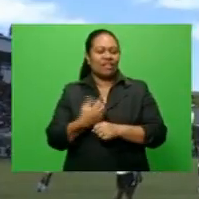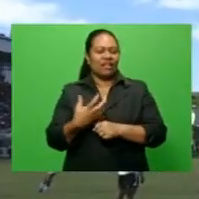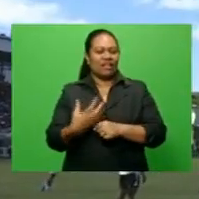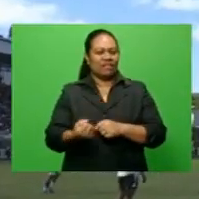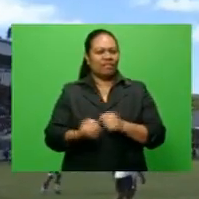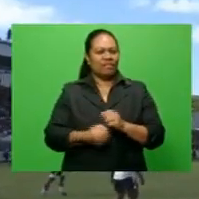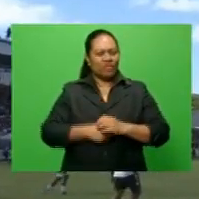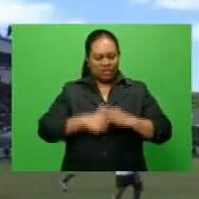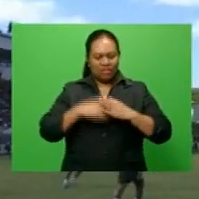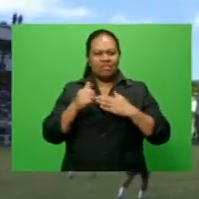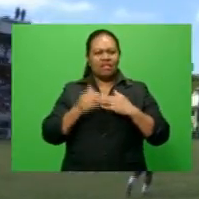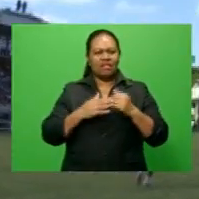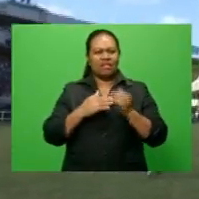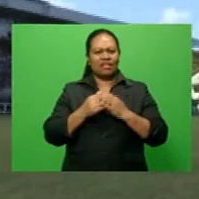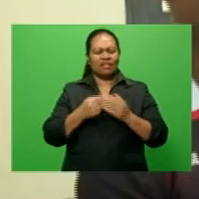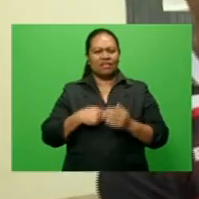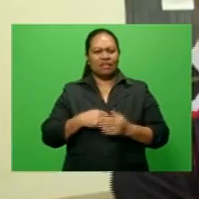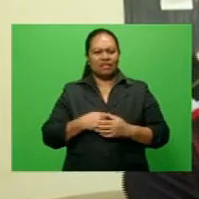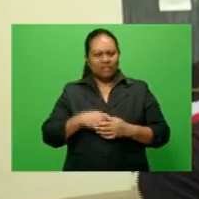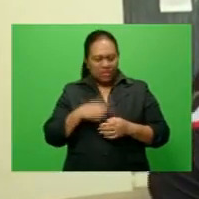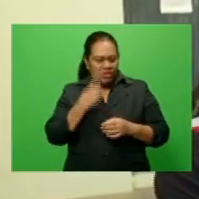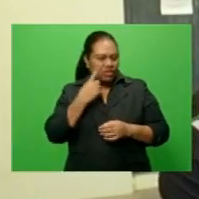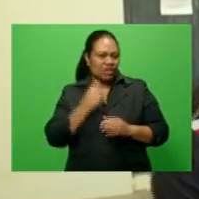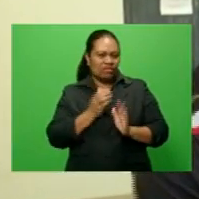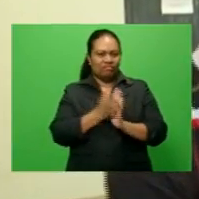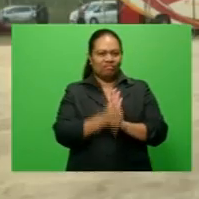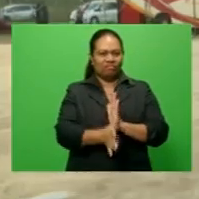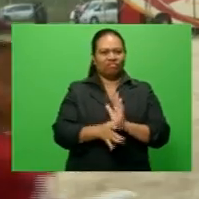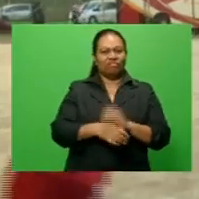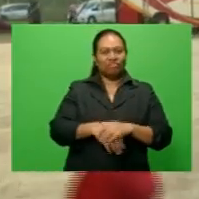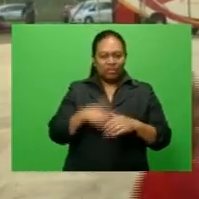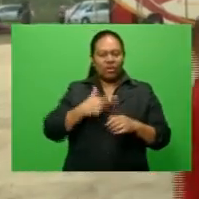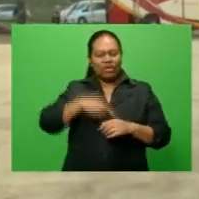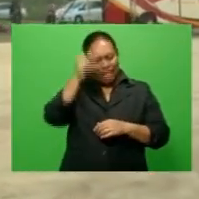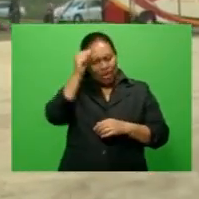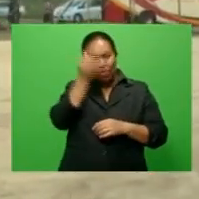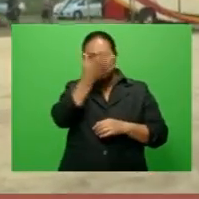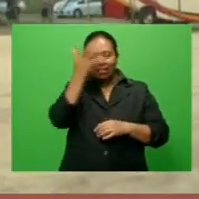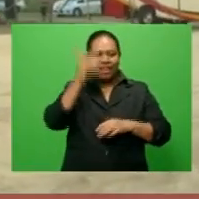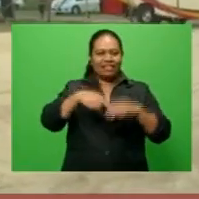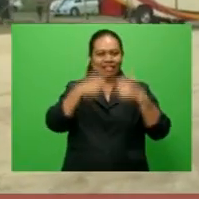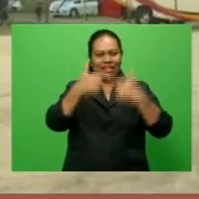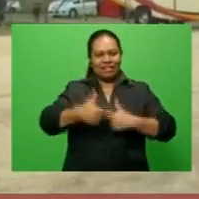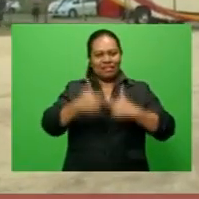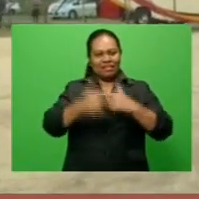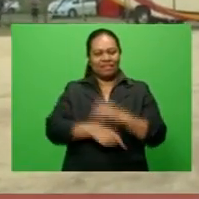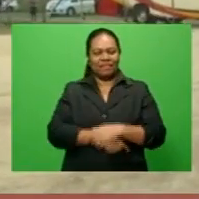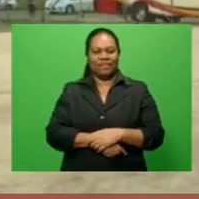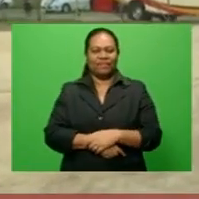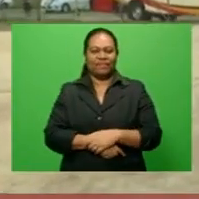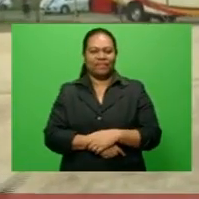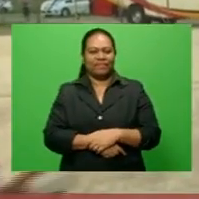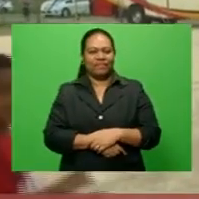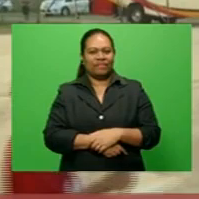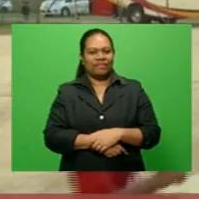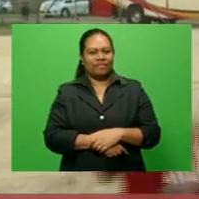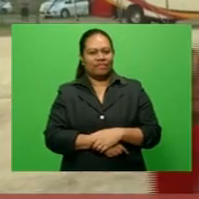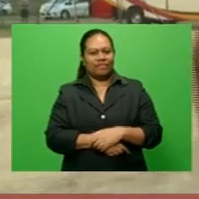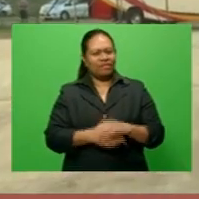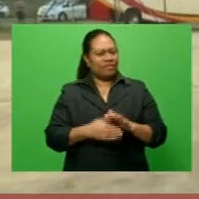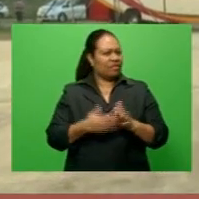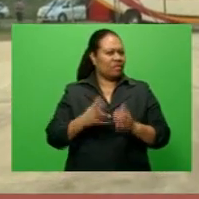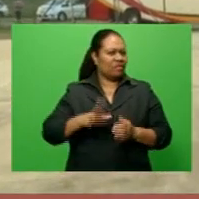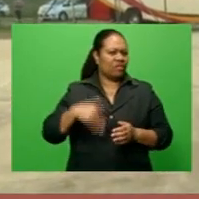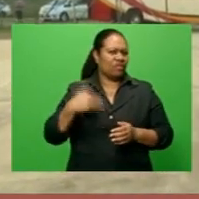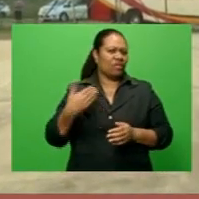from there onwards and just try and get up to the sky's the limit. A win is a win, but after every game you should always